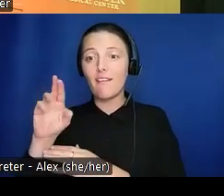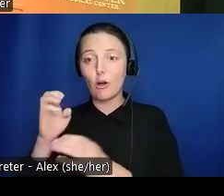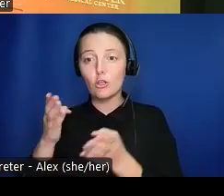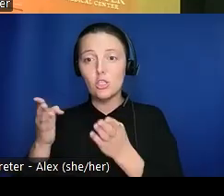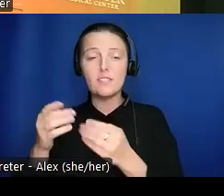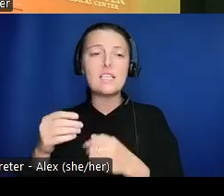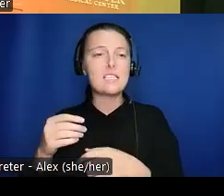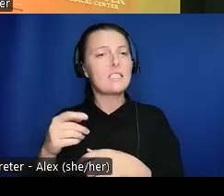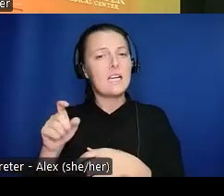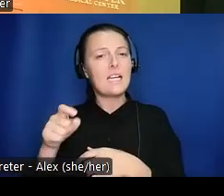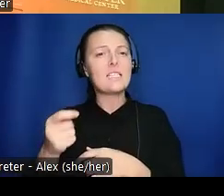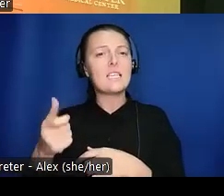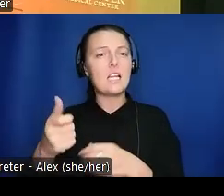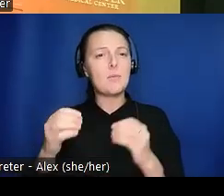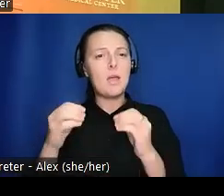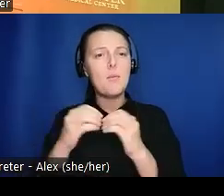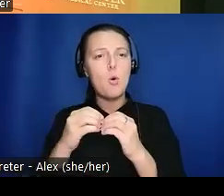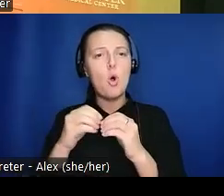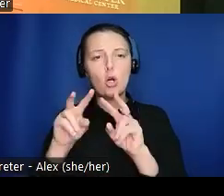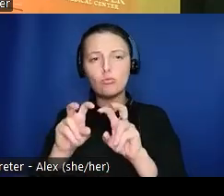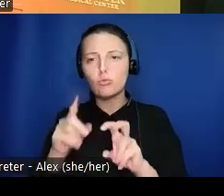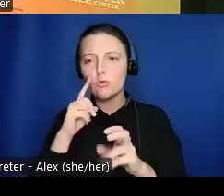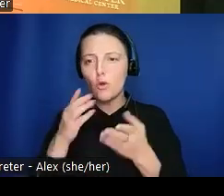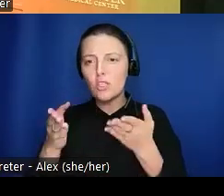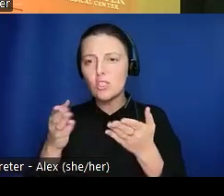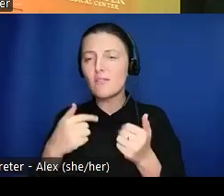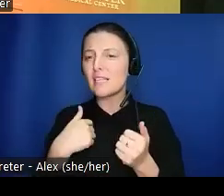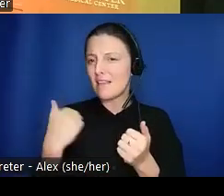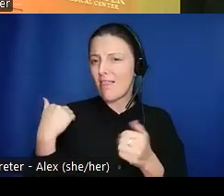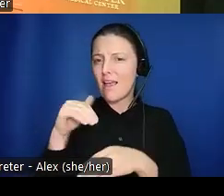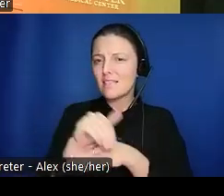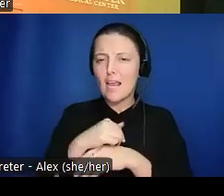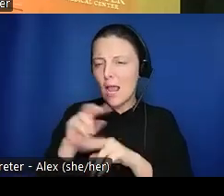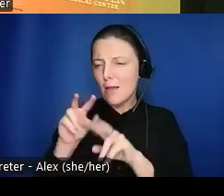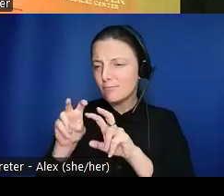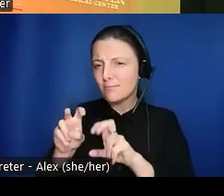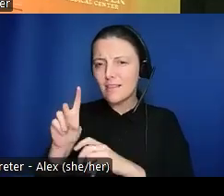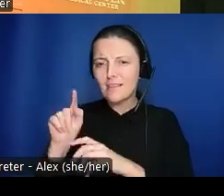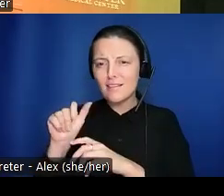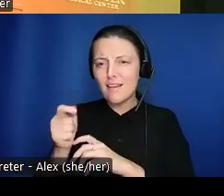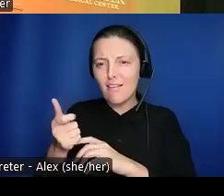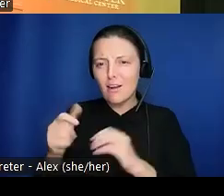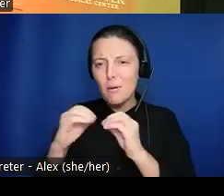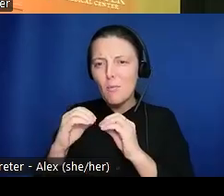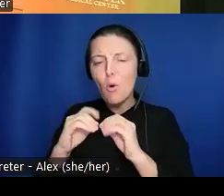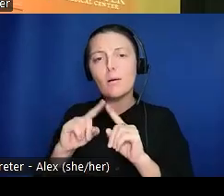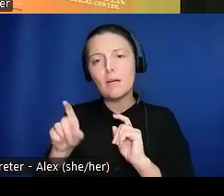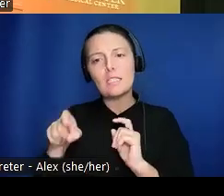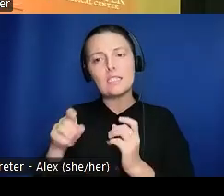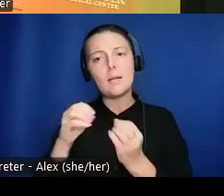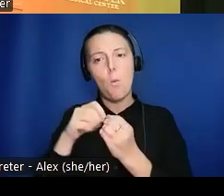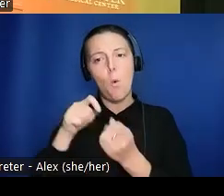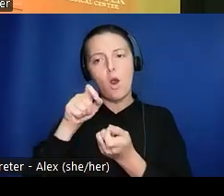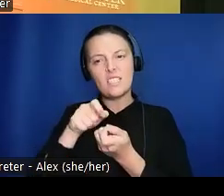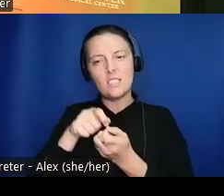spent last night looking at the data a little bit more, but we do need to look at it a little bit more in detail. the